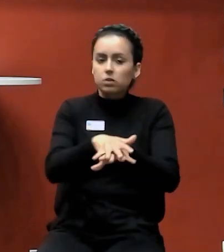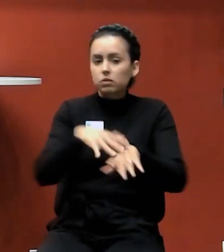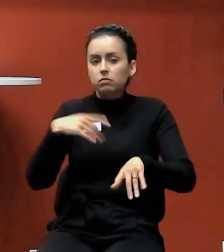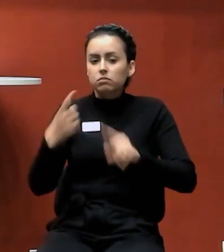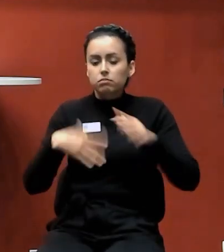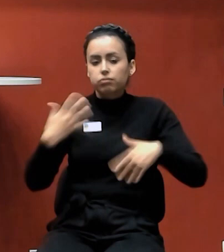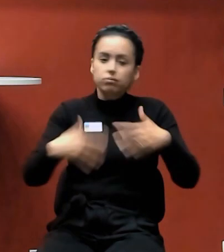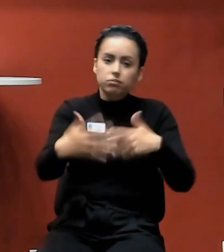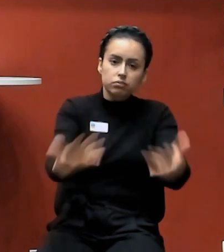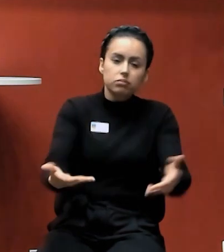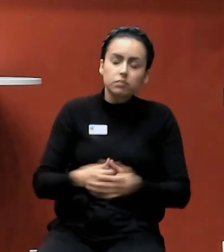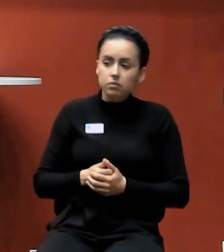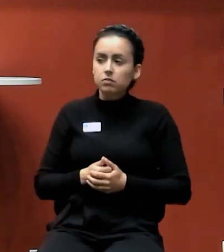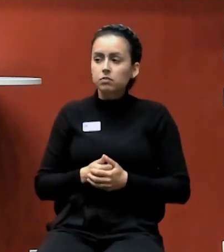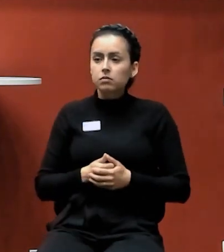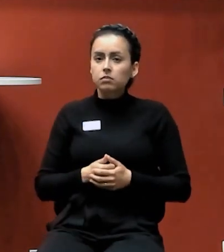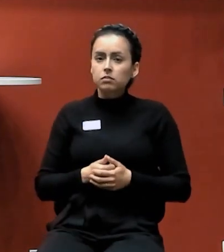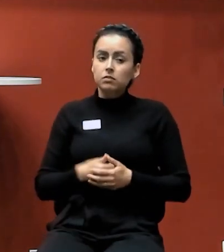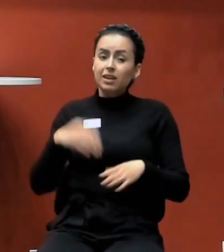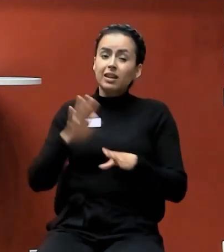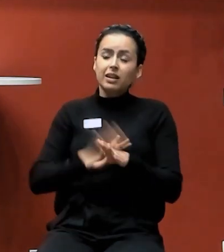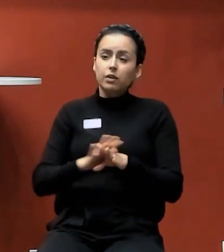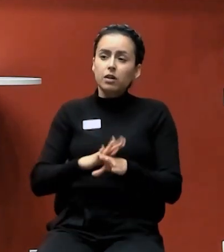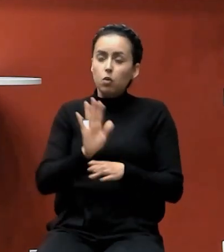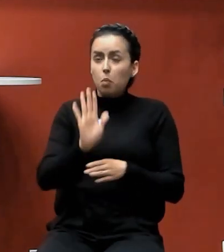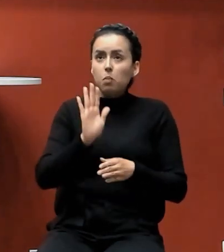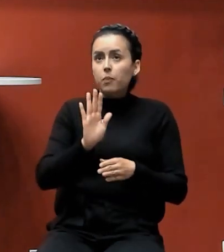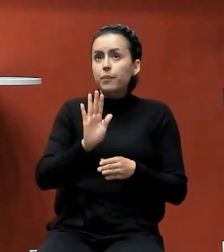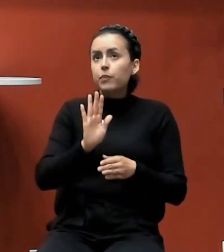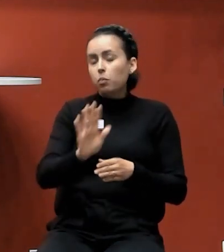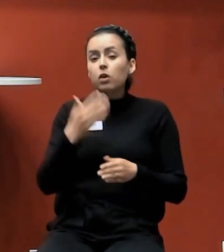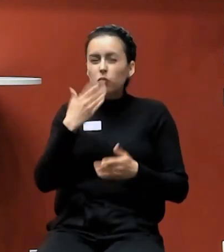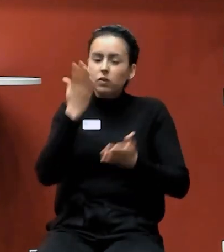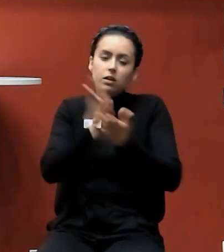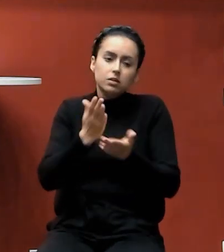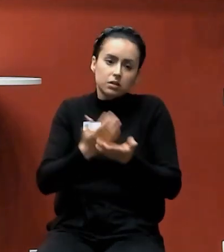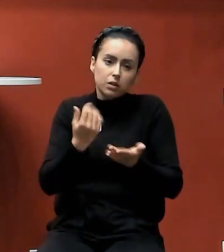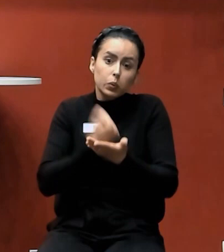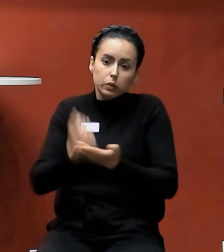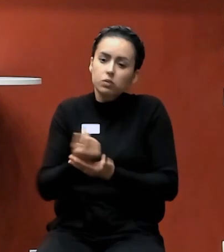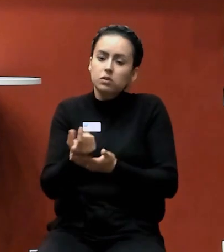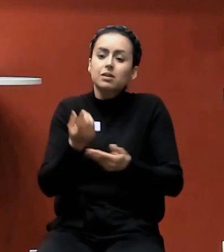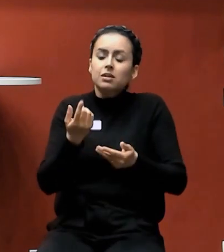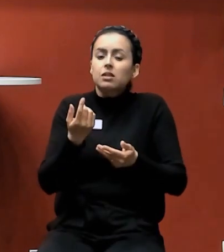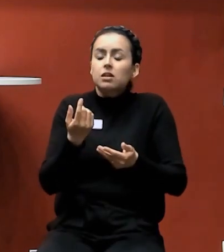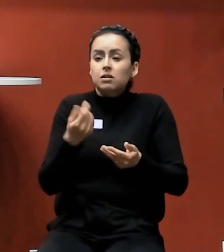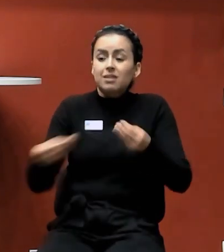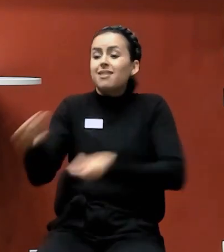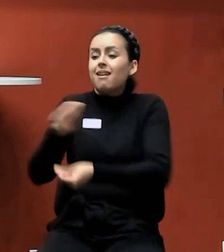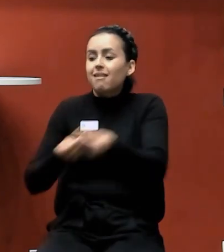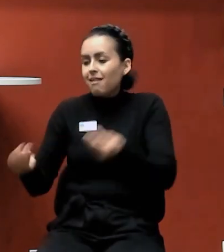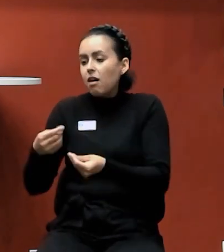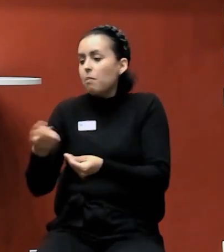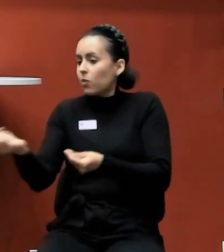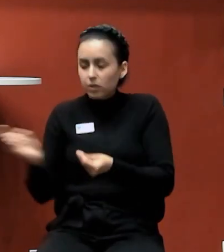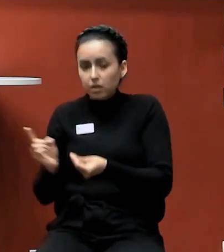using the good stuff that you're doing and sharing it with other people that are, making the